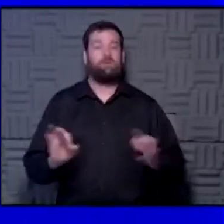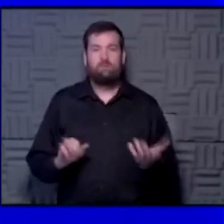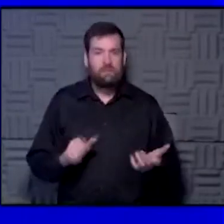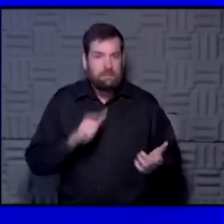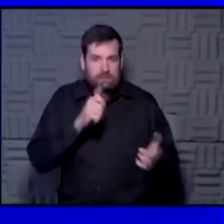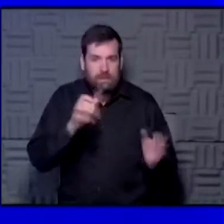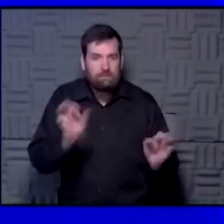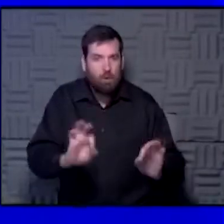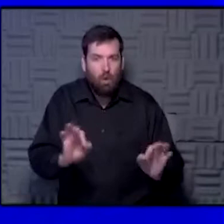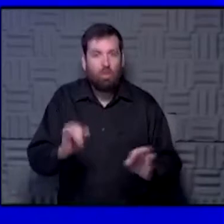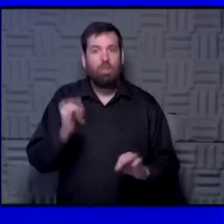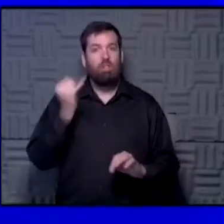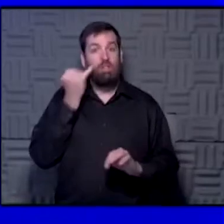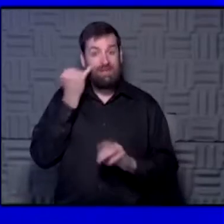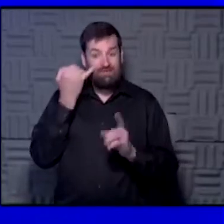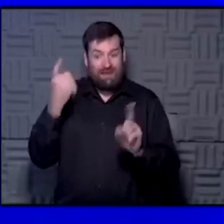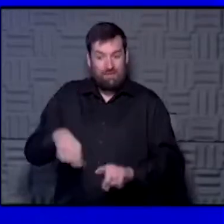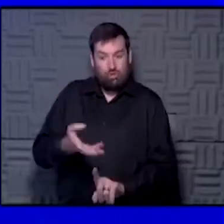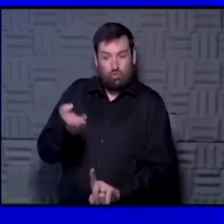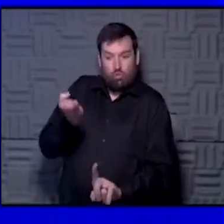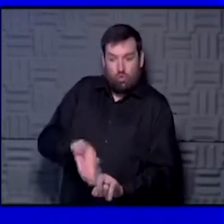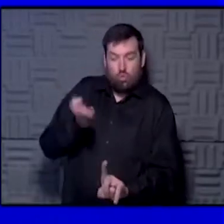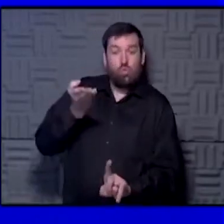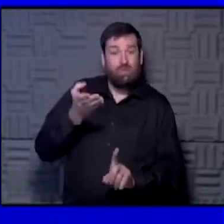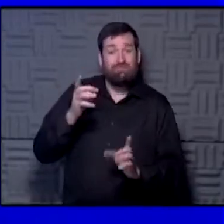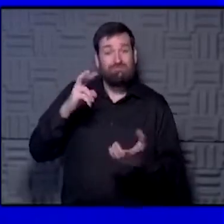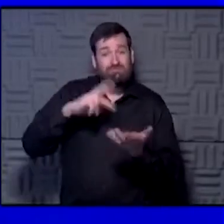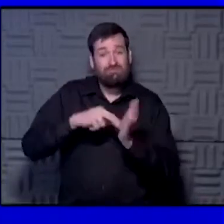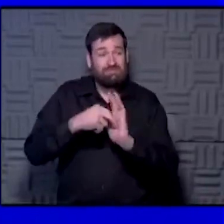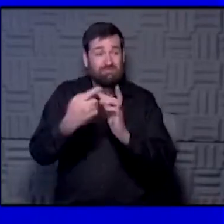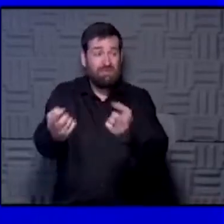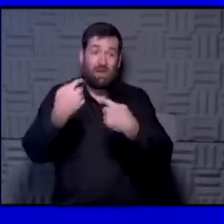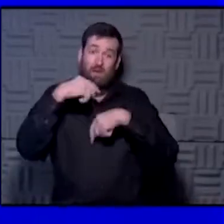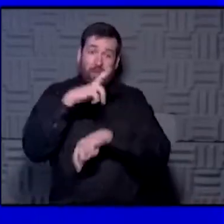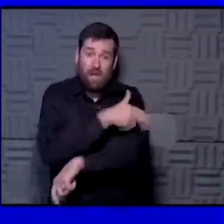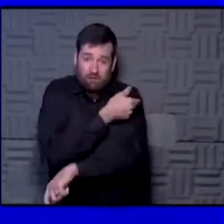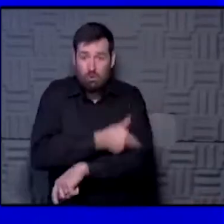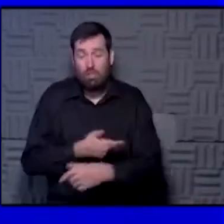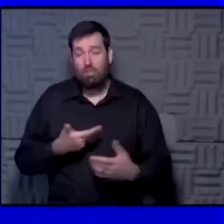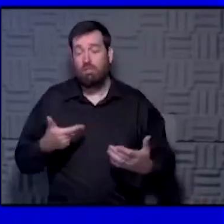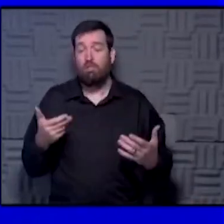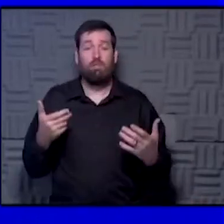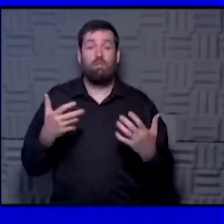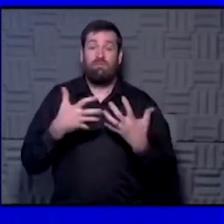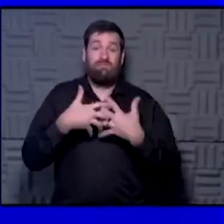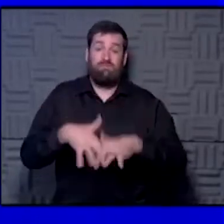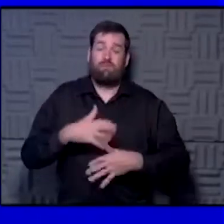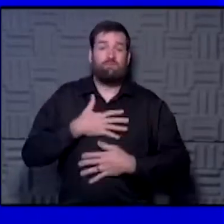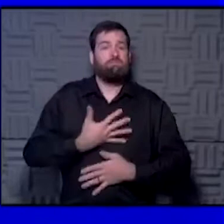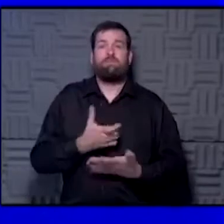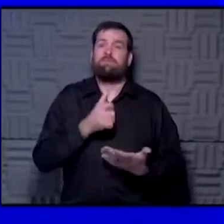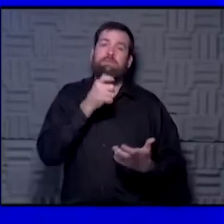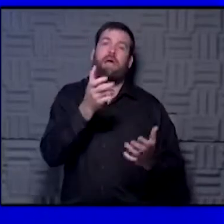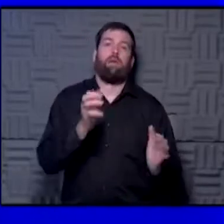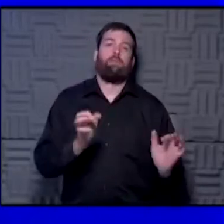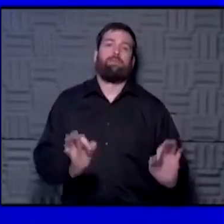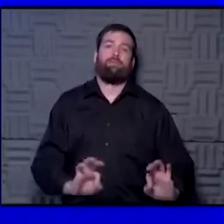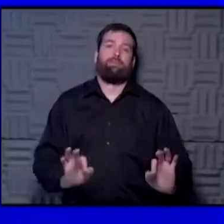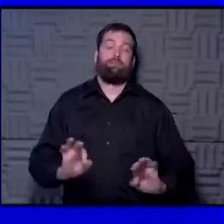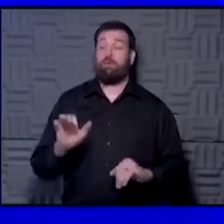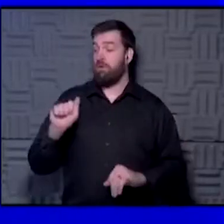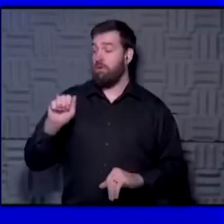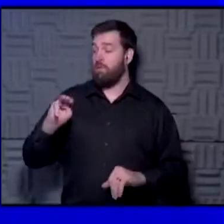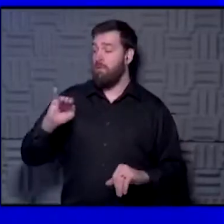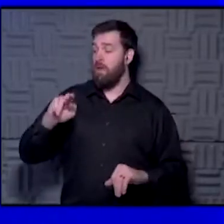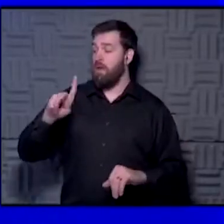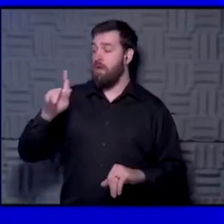small procedure if it's being done to you. And that includes coming to the hospital and getting on the ventilator. As Amanda had talked